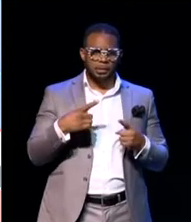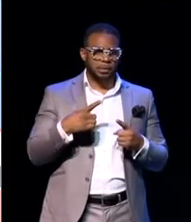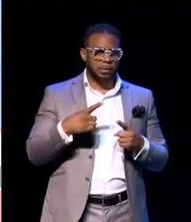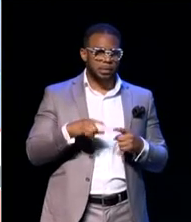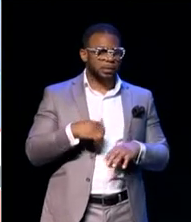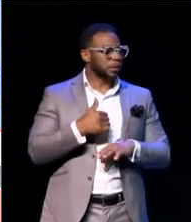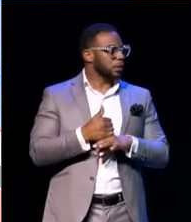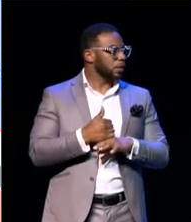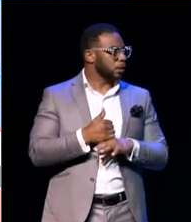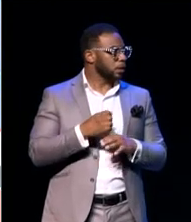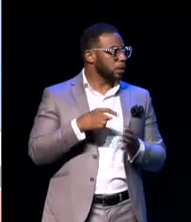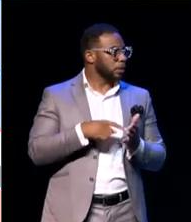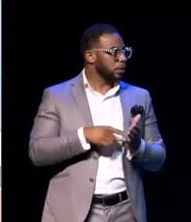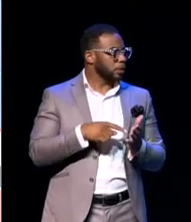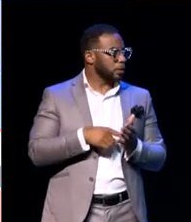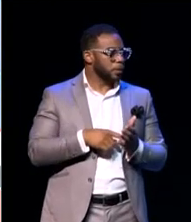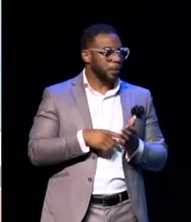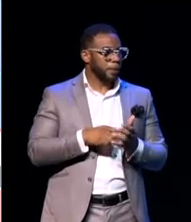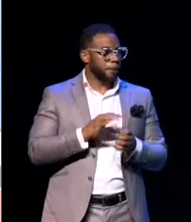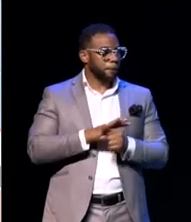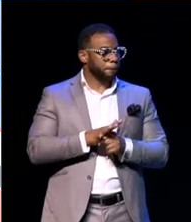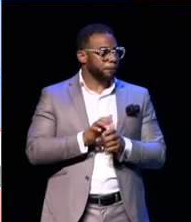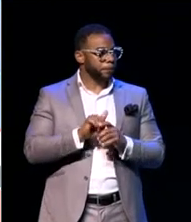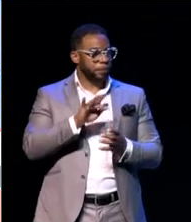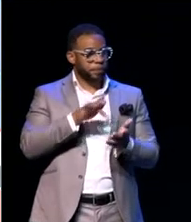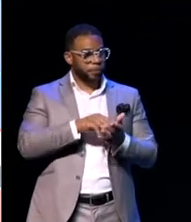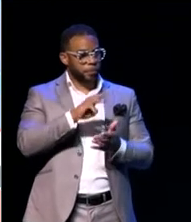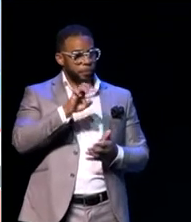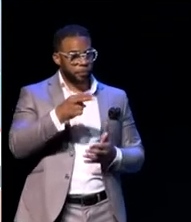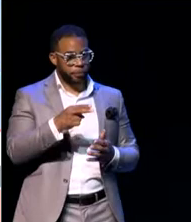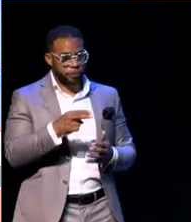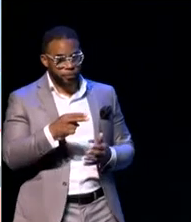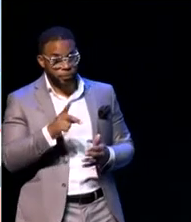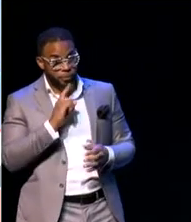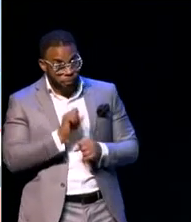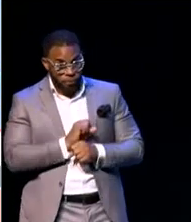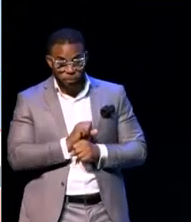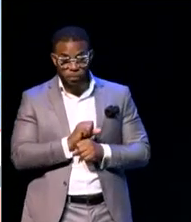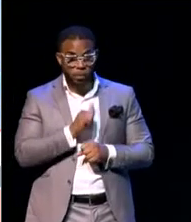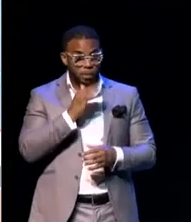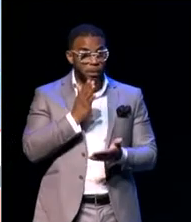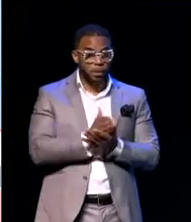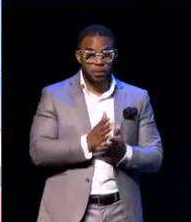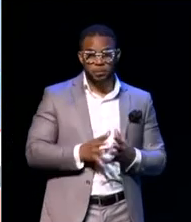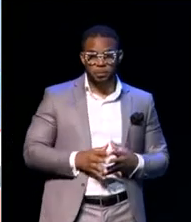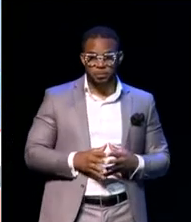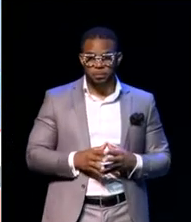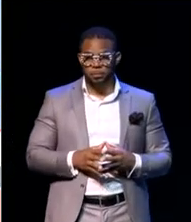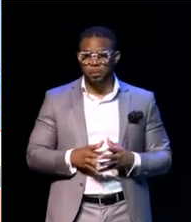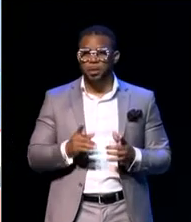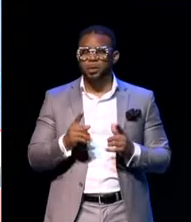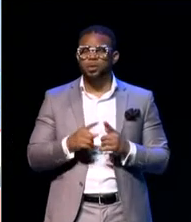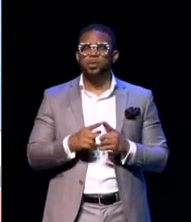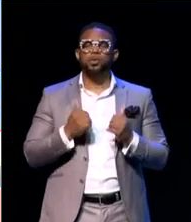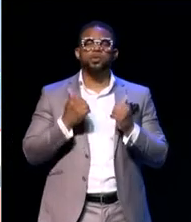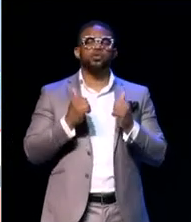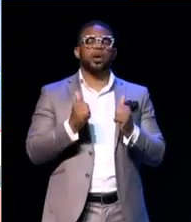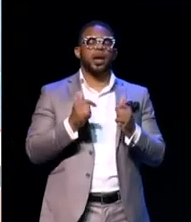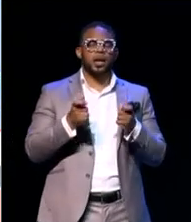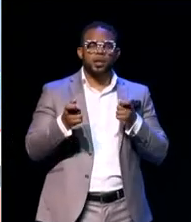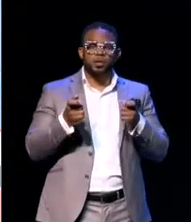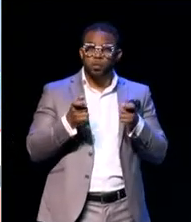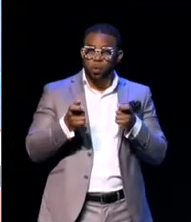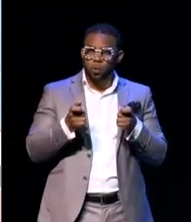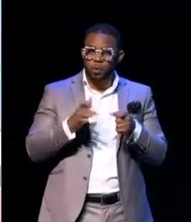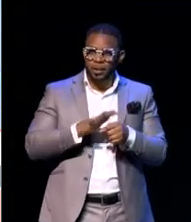advent of this pandemic in mid-March, literally nonstop, in order to try to